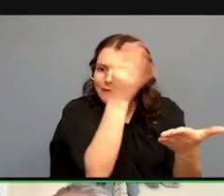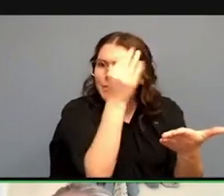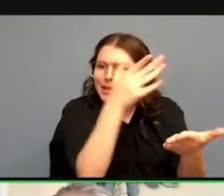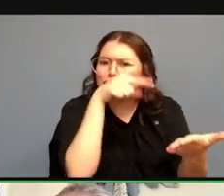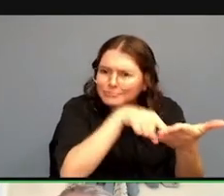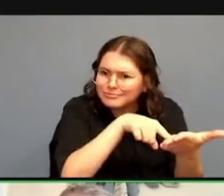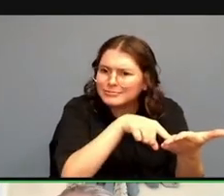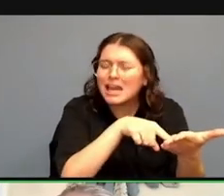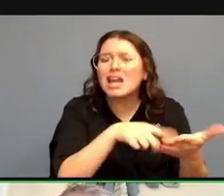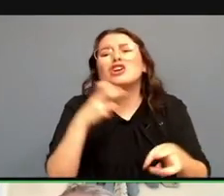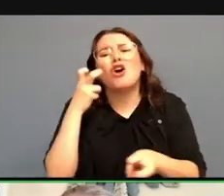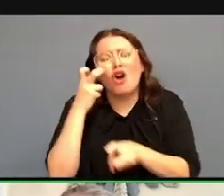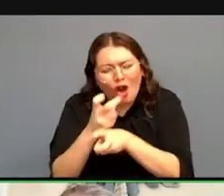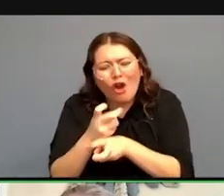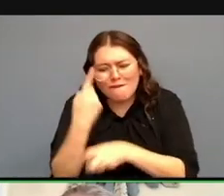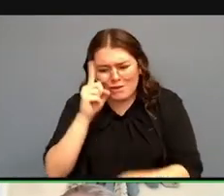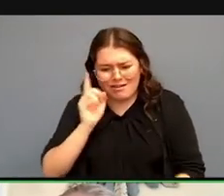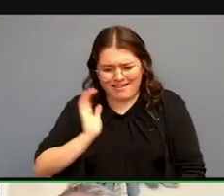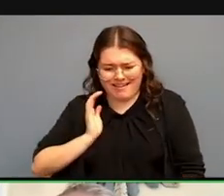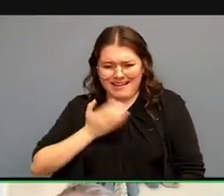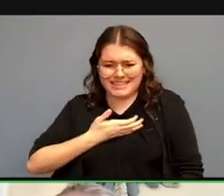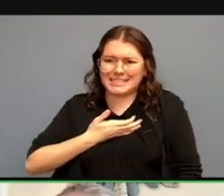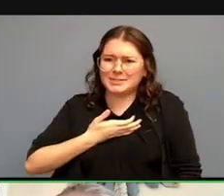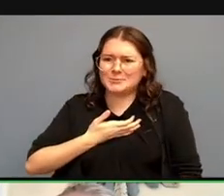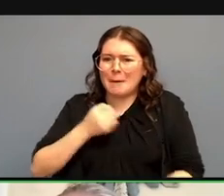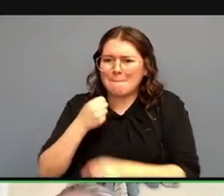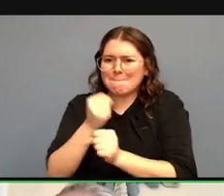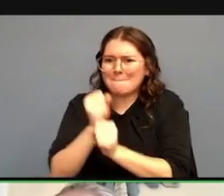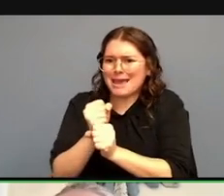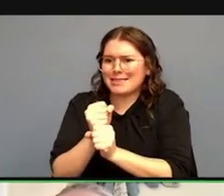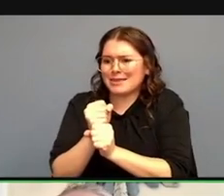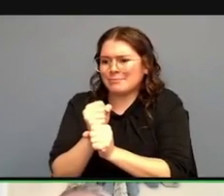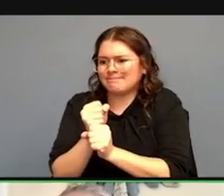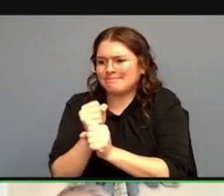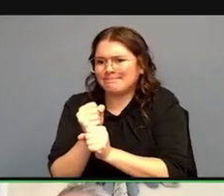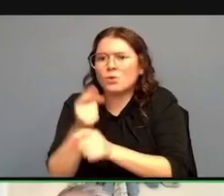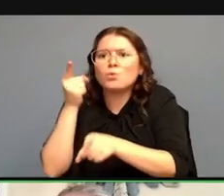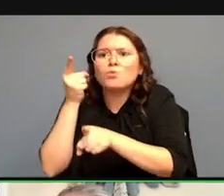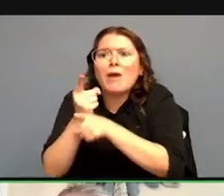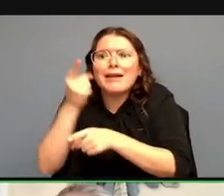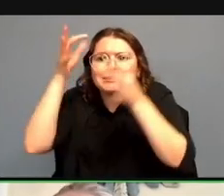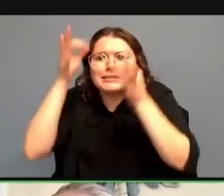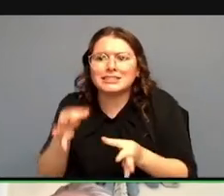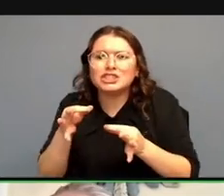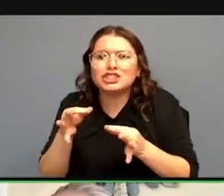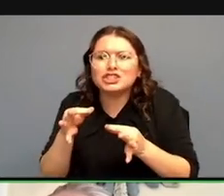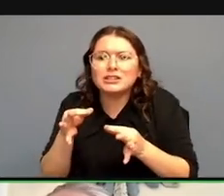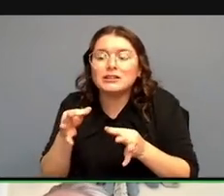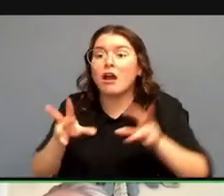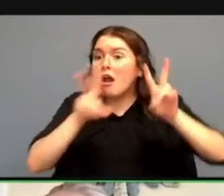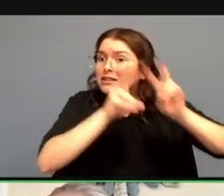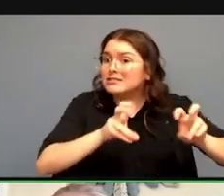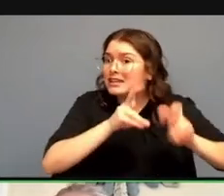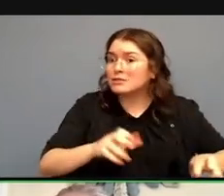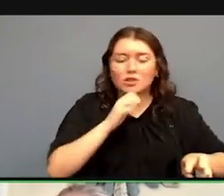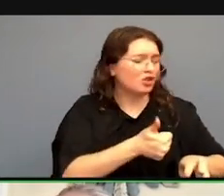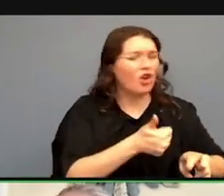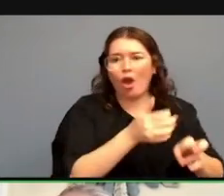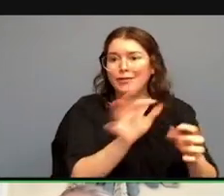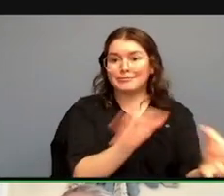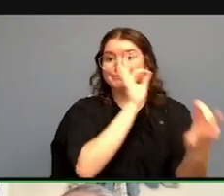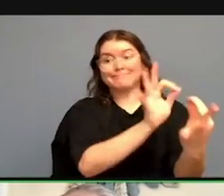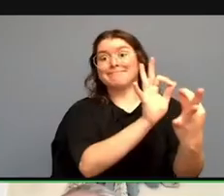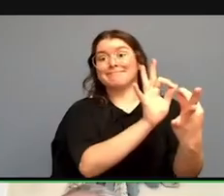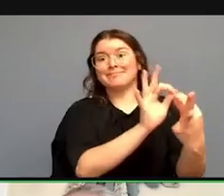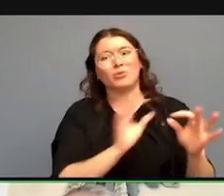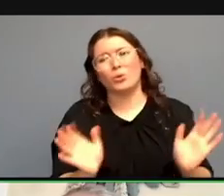information, it's really hard for us to make really informed decisions. Assessments aren't perfect, but it's our